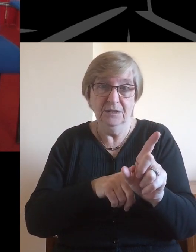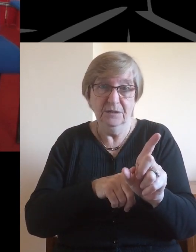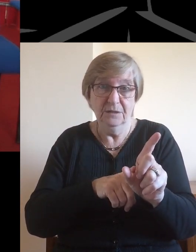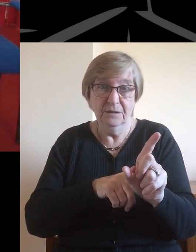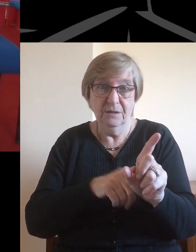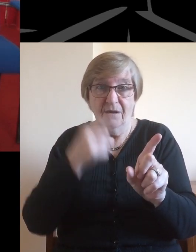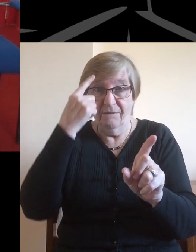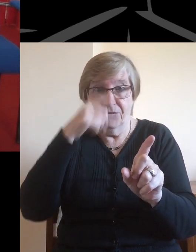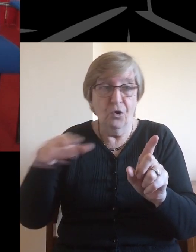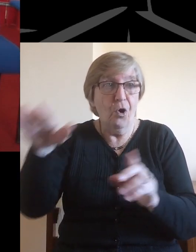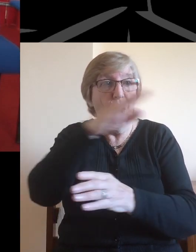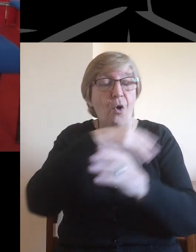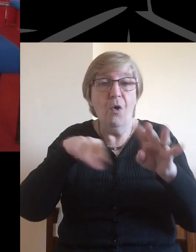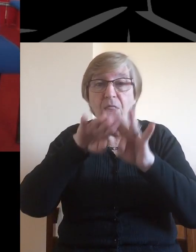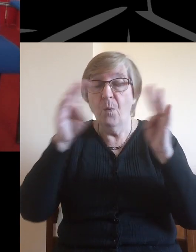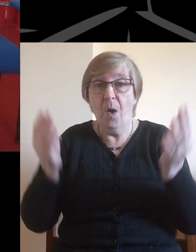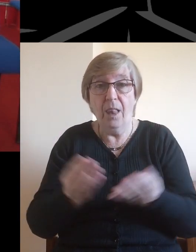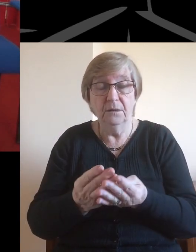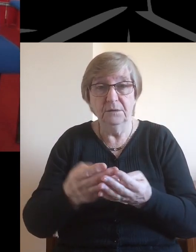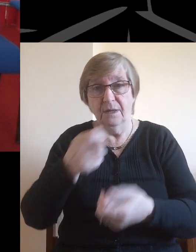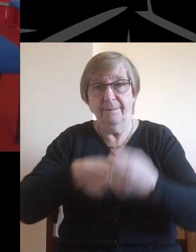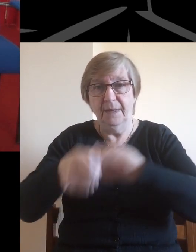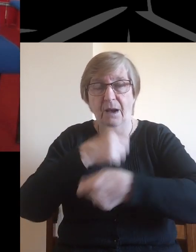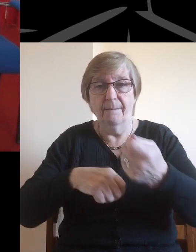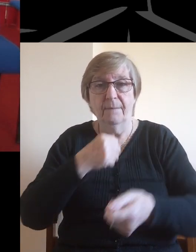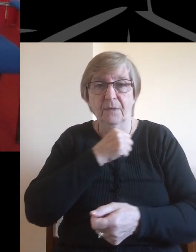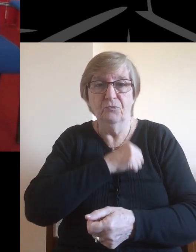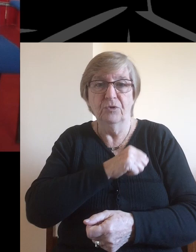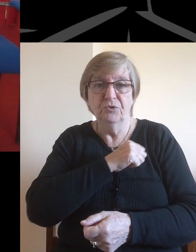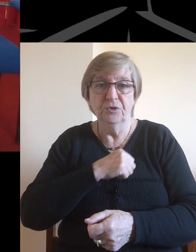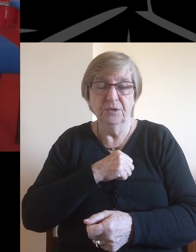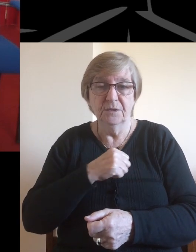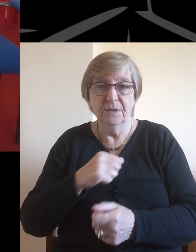10,000 years for the whole world to come to faith.